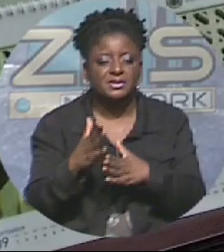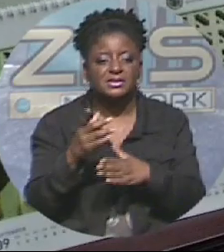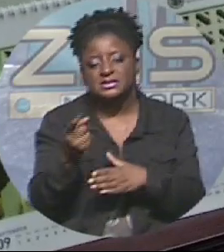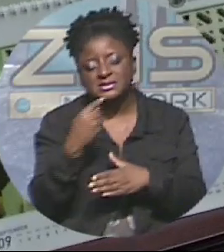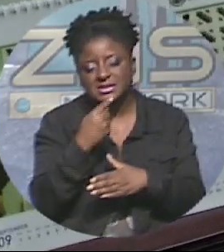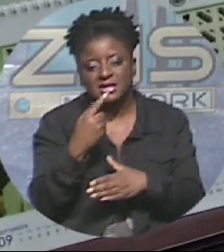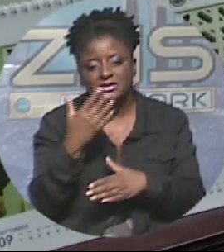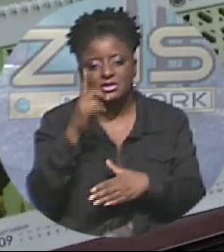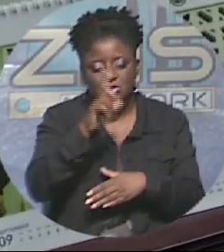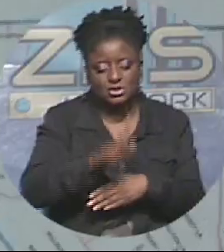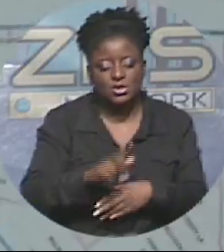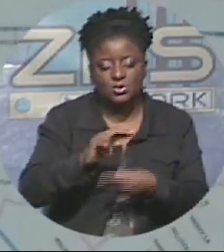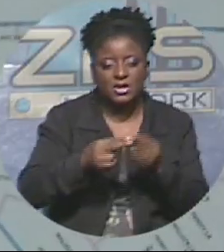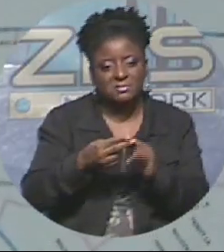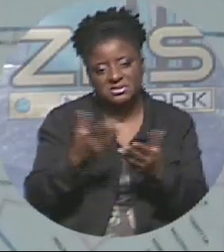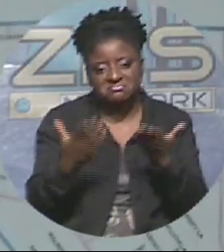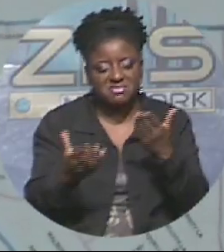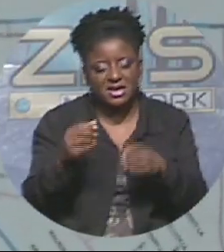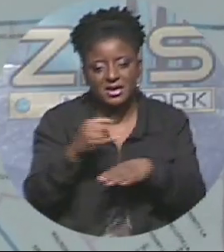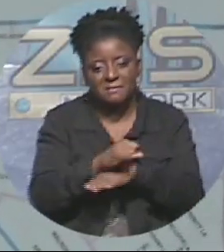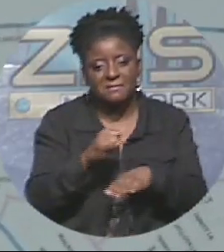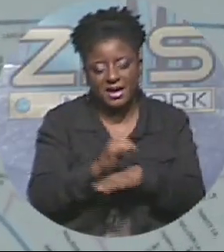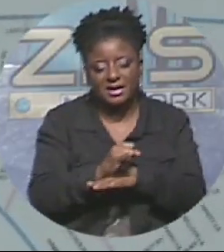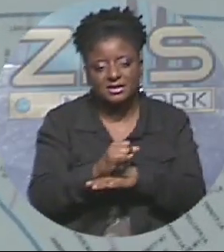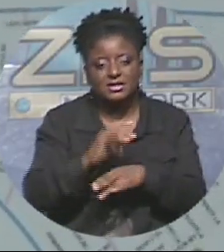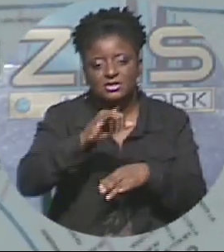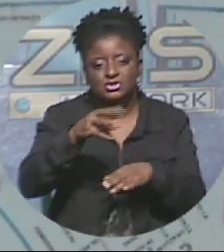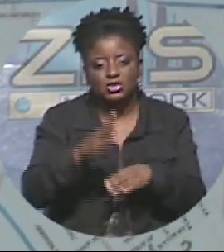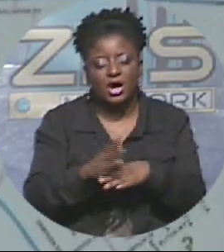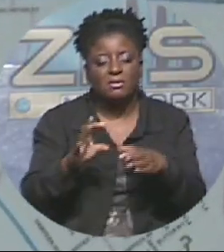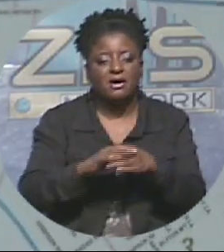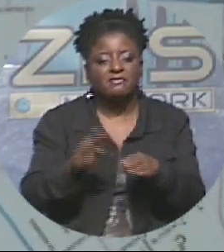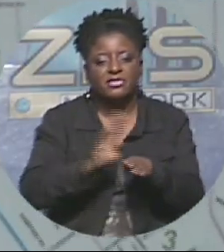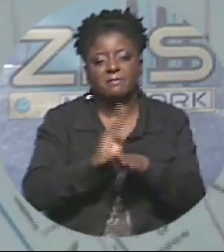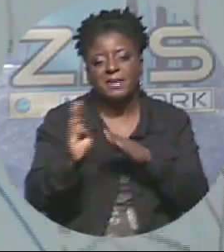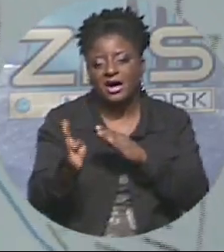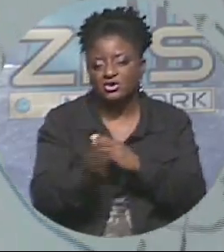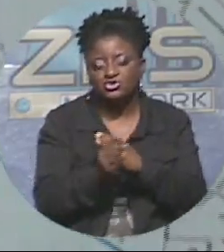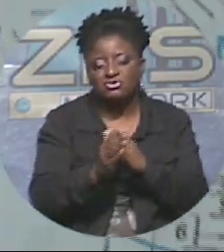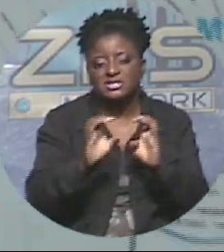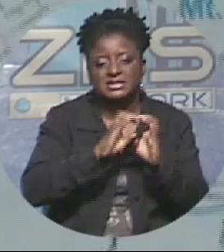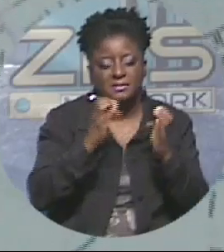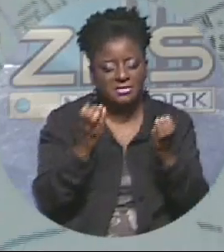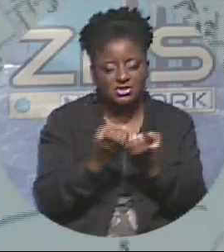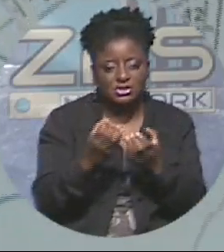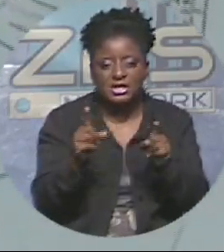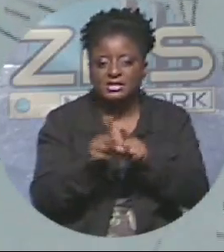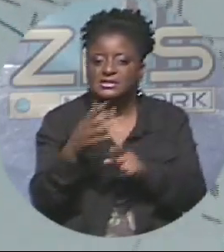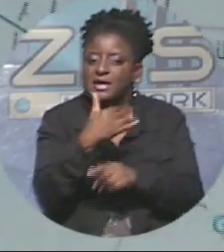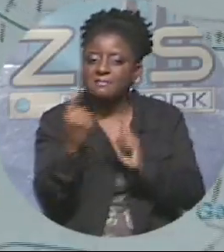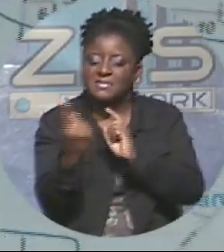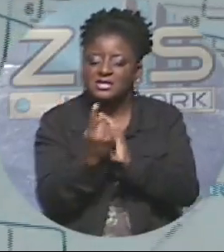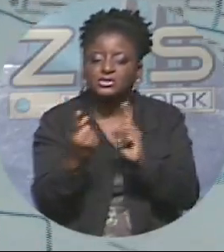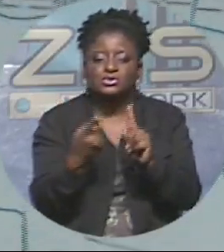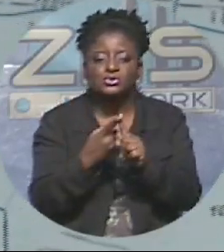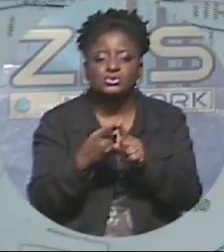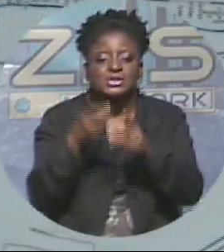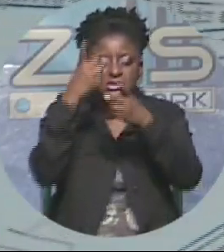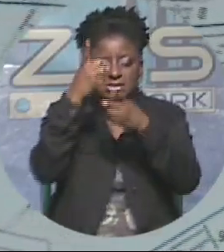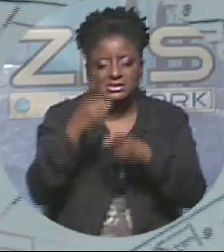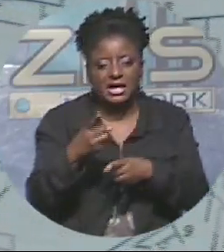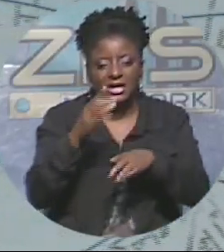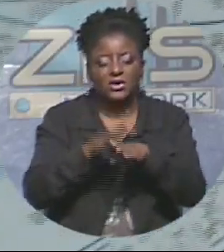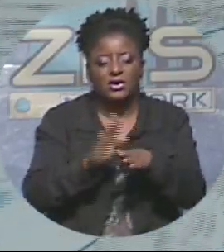also impact the job of the Boundaries Commission as they meet to decide on the boundaries and how they will be divided for the